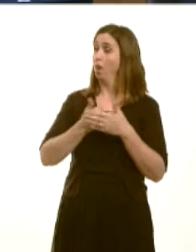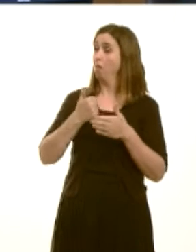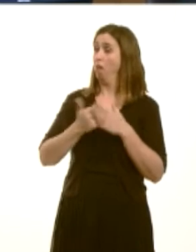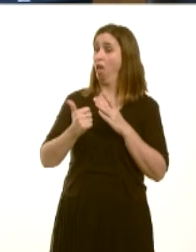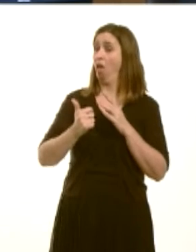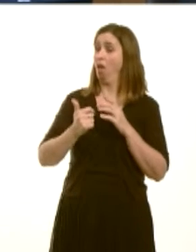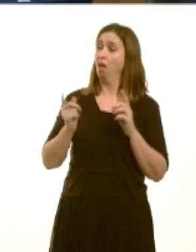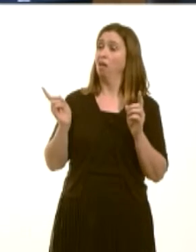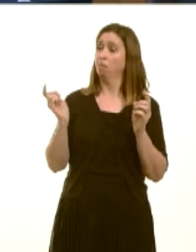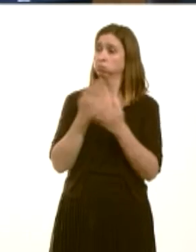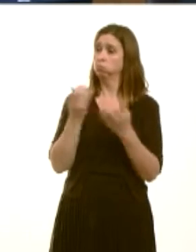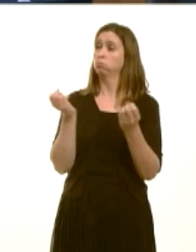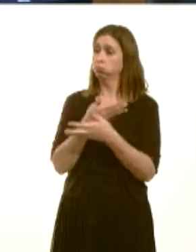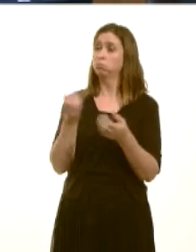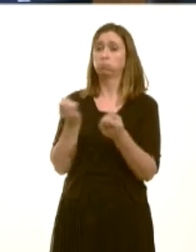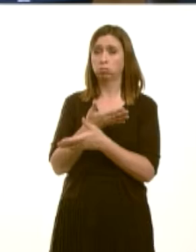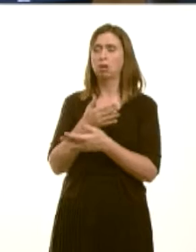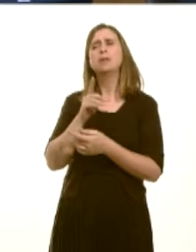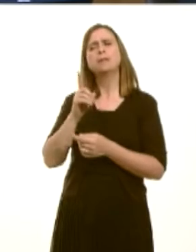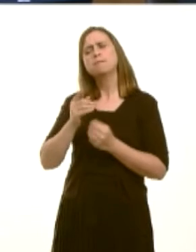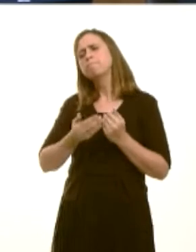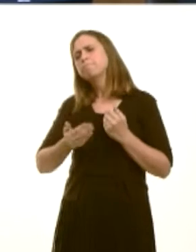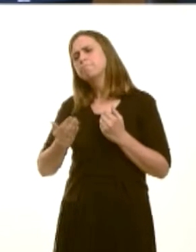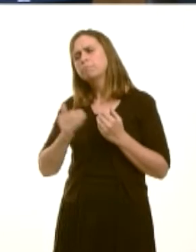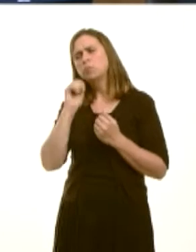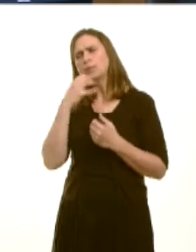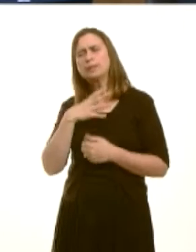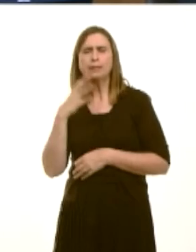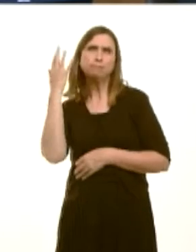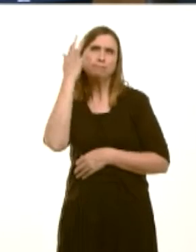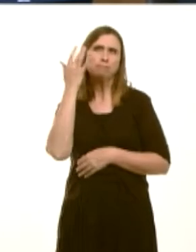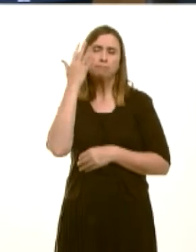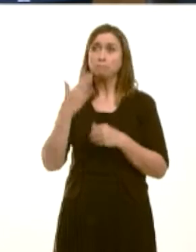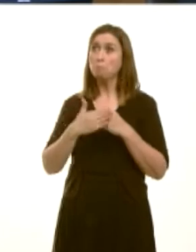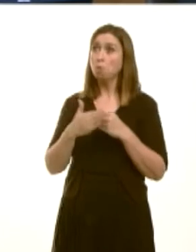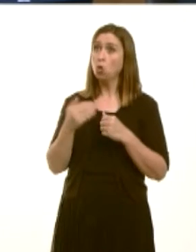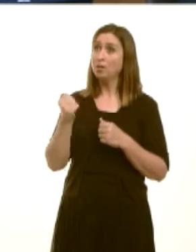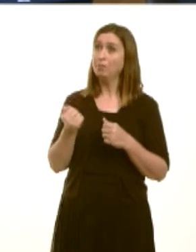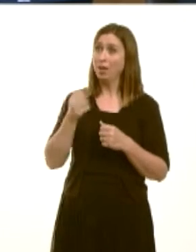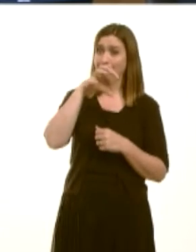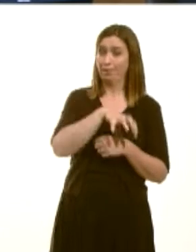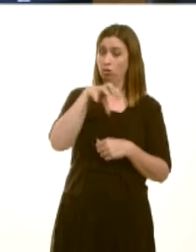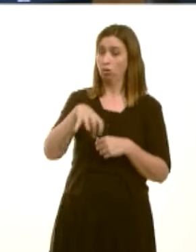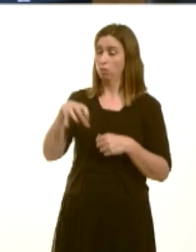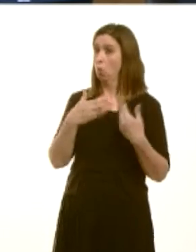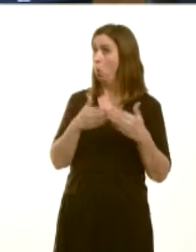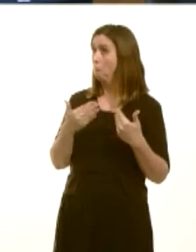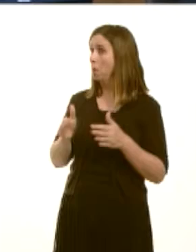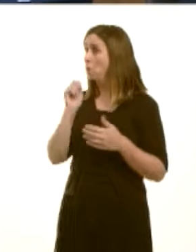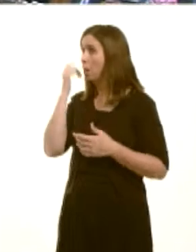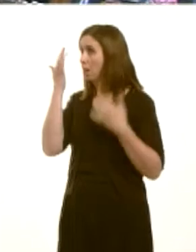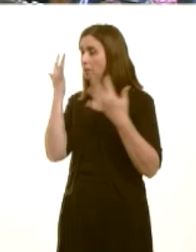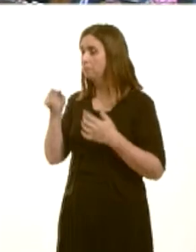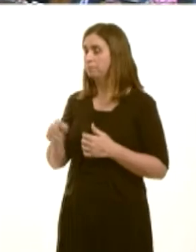certainly in time consideration will need to be given to see whether more stations can be opened. We now move to questions from the